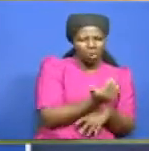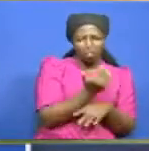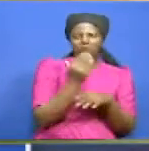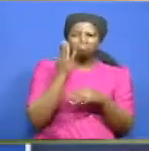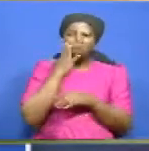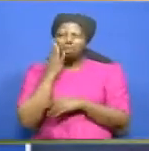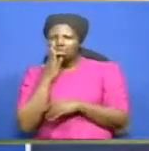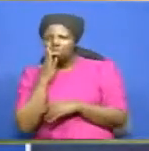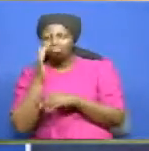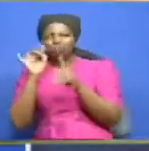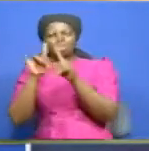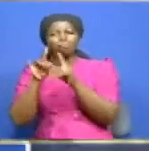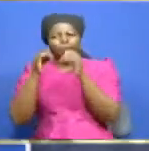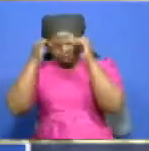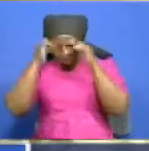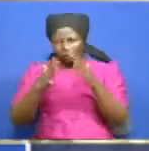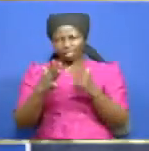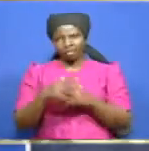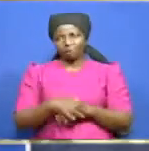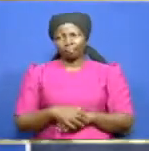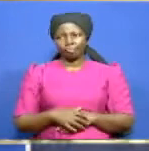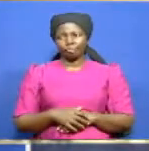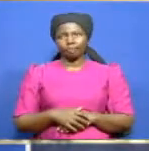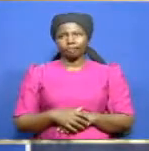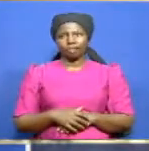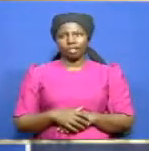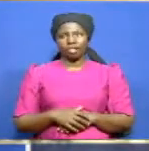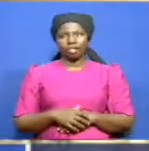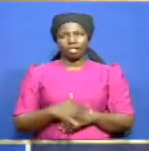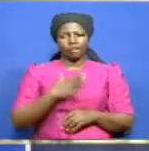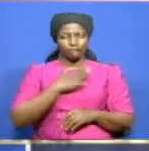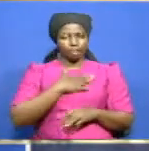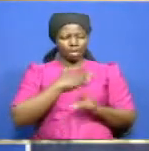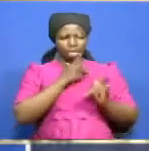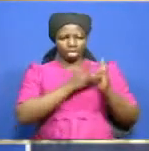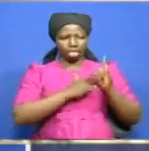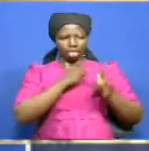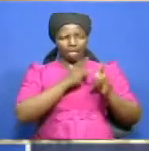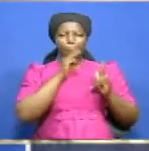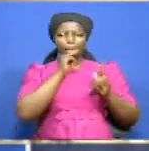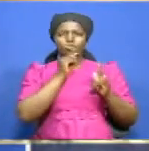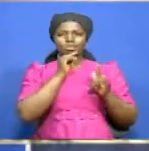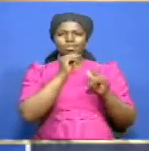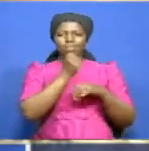mother, and a student. Tulishikana na kijana mwaka